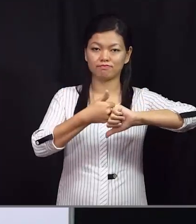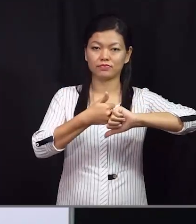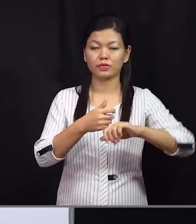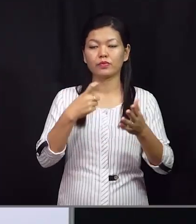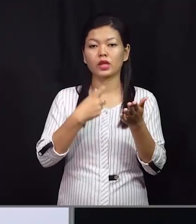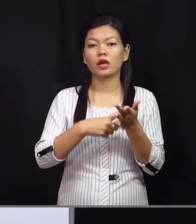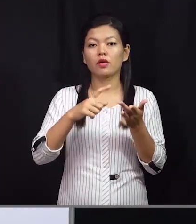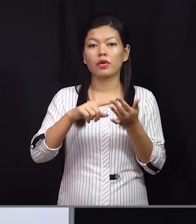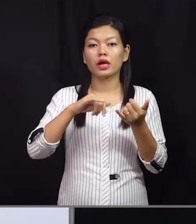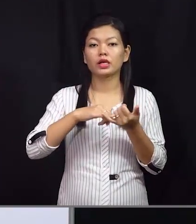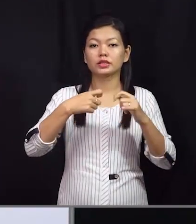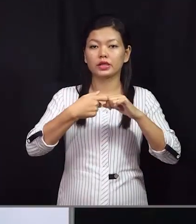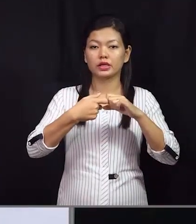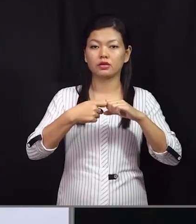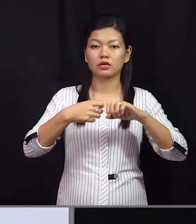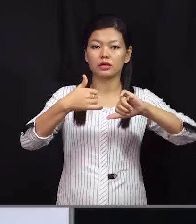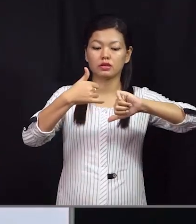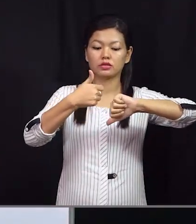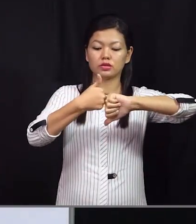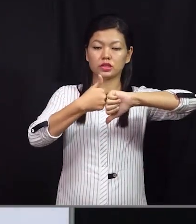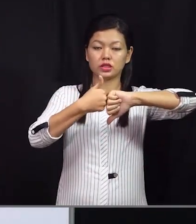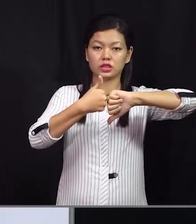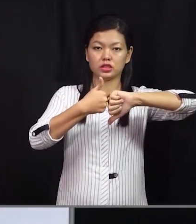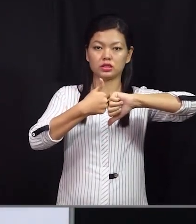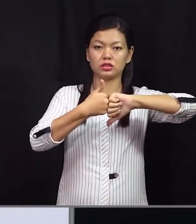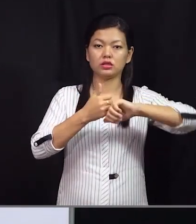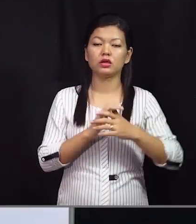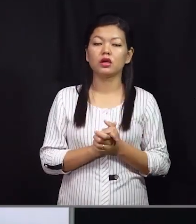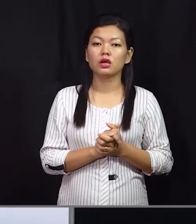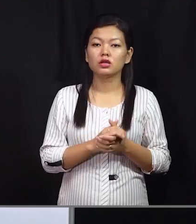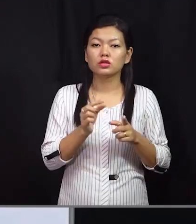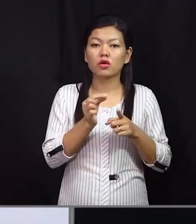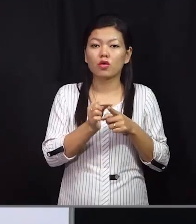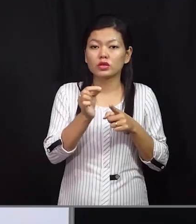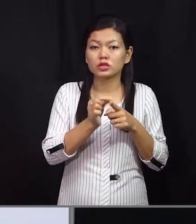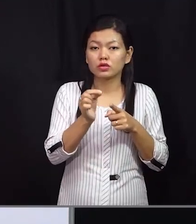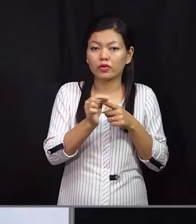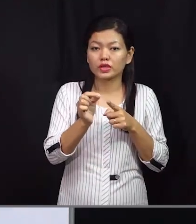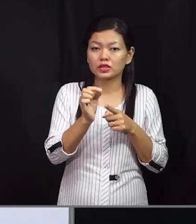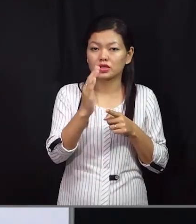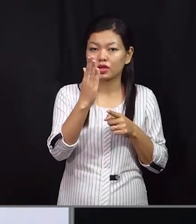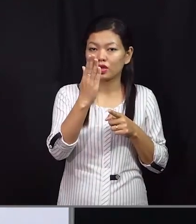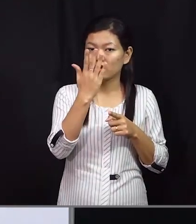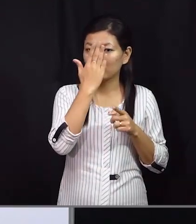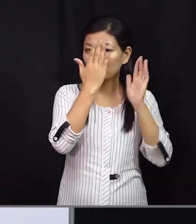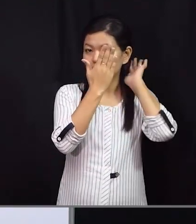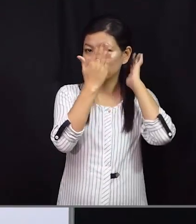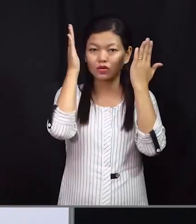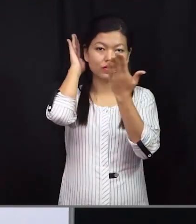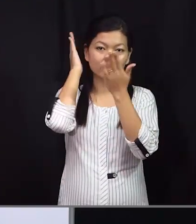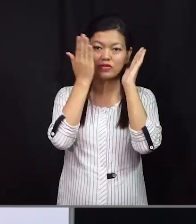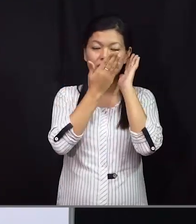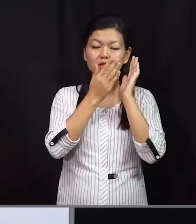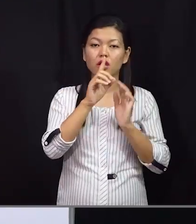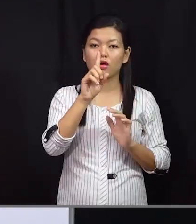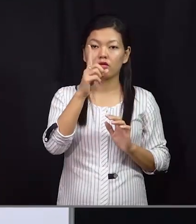me just tell you, in a coin, isn't it? There are two sides, and those two sides are inseparable. Likewise, in business also,